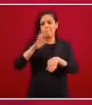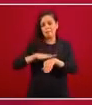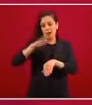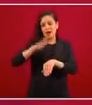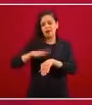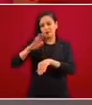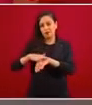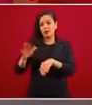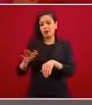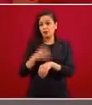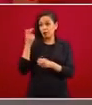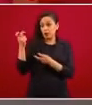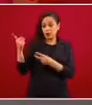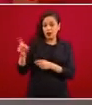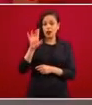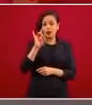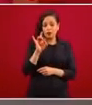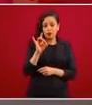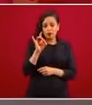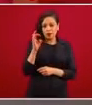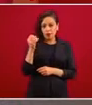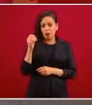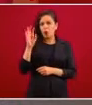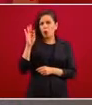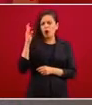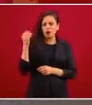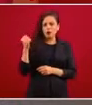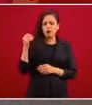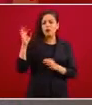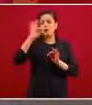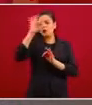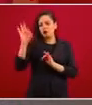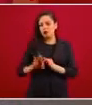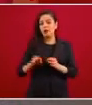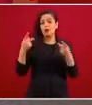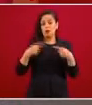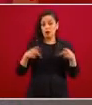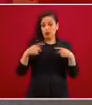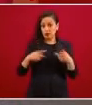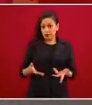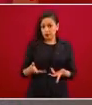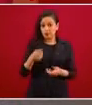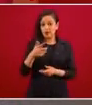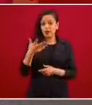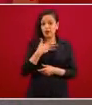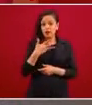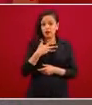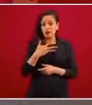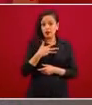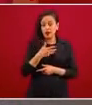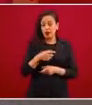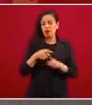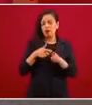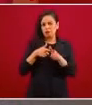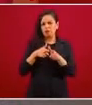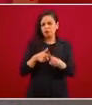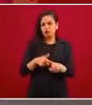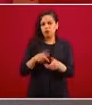2,500 people. That accounts for 40% more or less of the overall confirmed